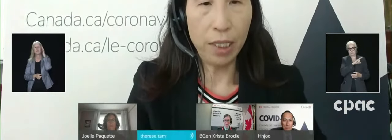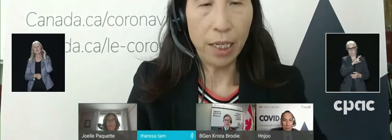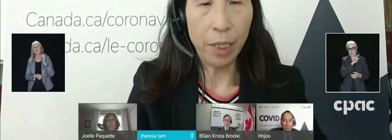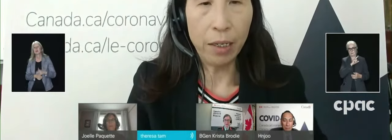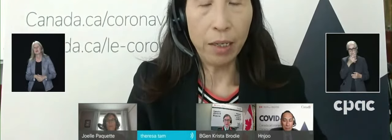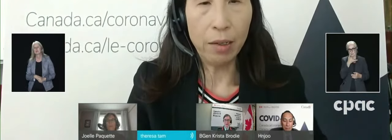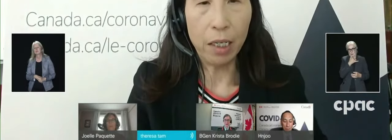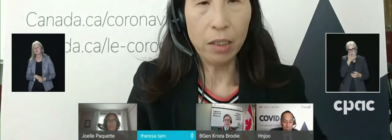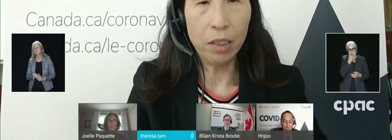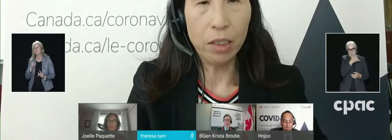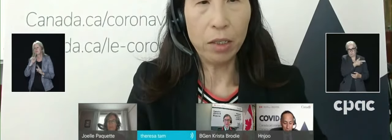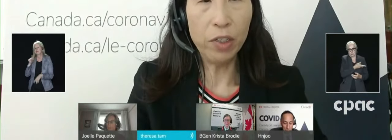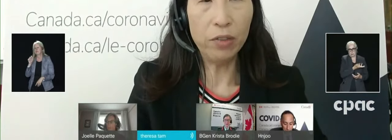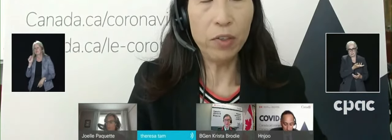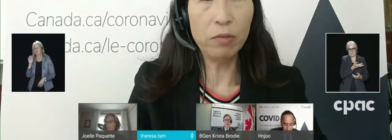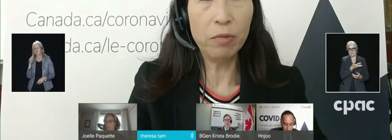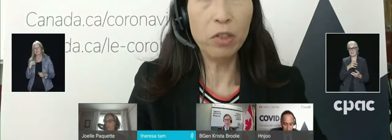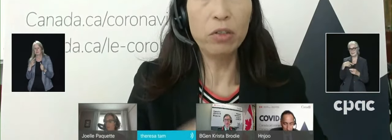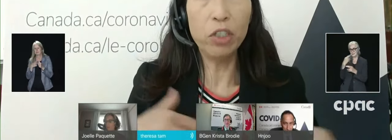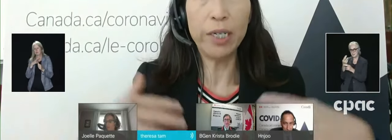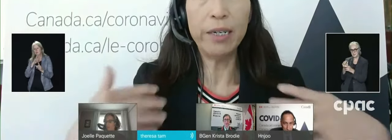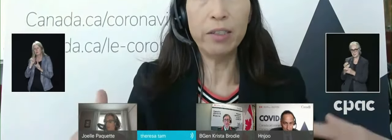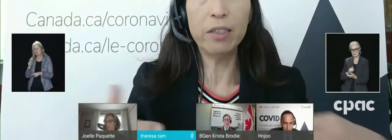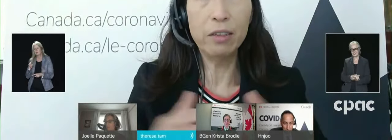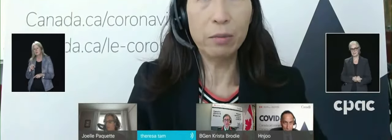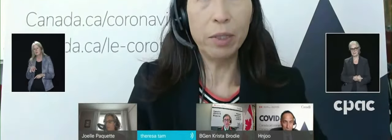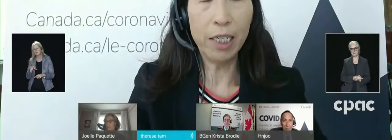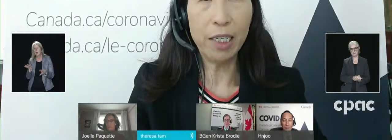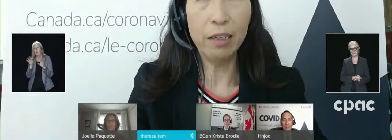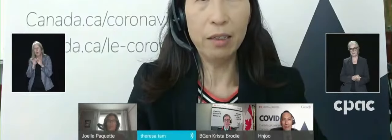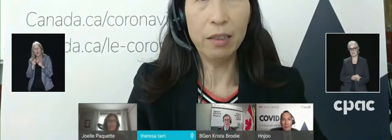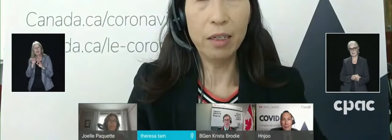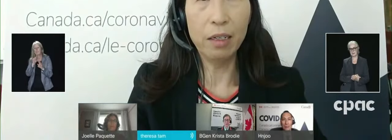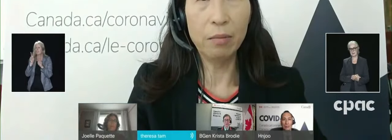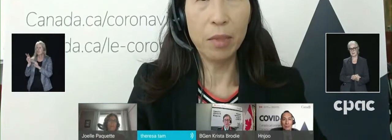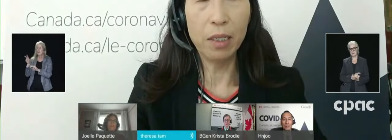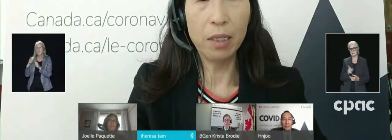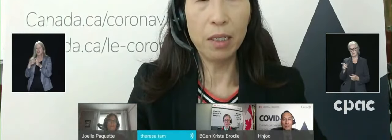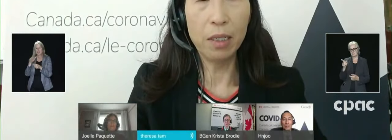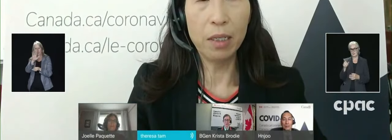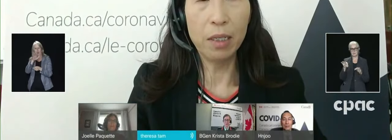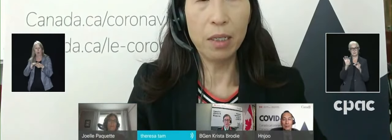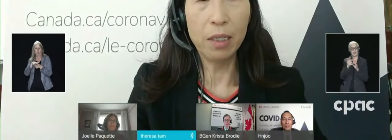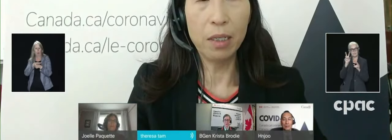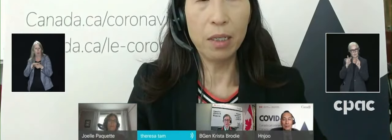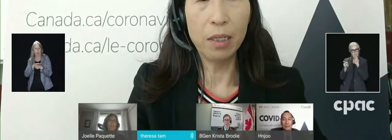It's Theresa Tam. I'll answer that question. First of all, do check out your local public health.